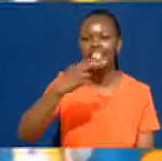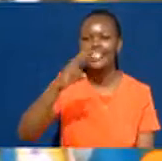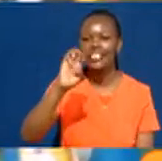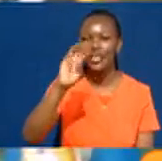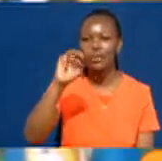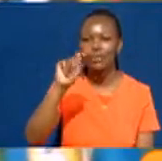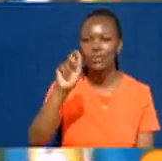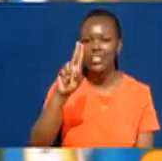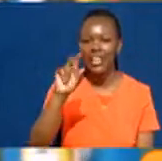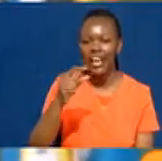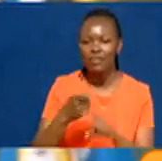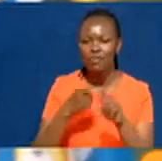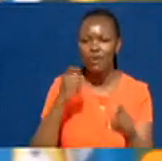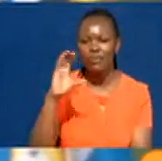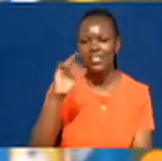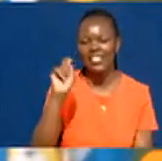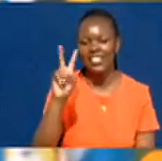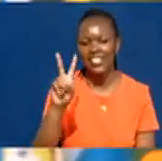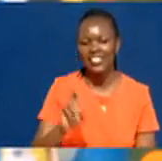So,